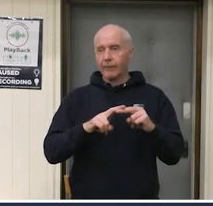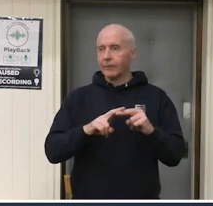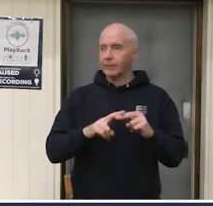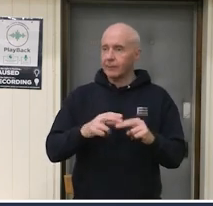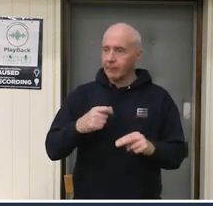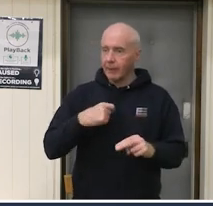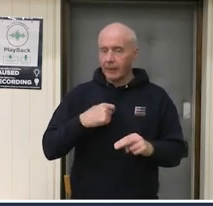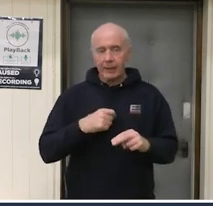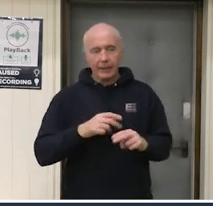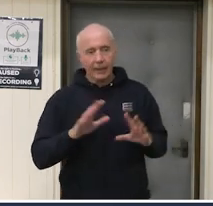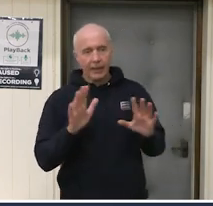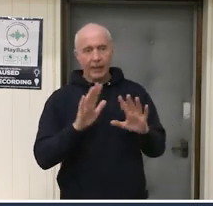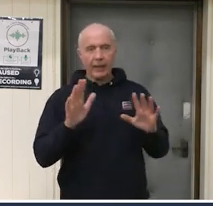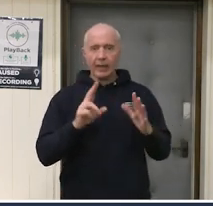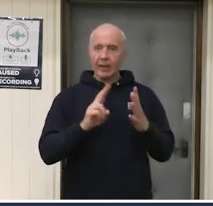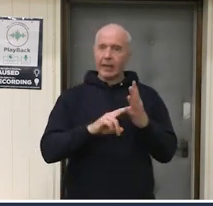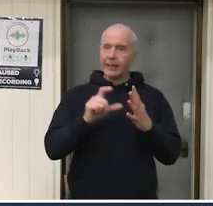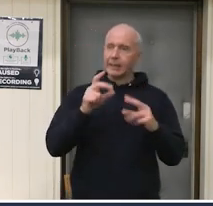MCF seats going,